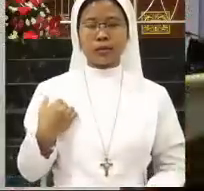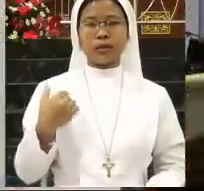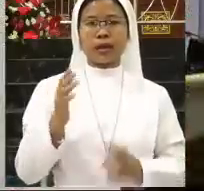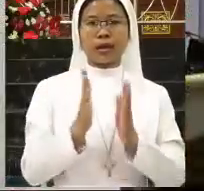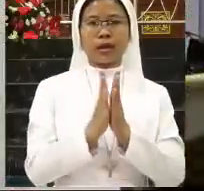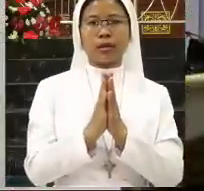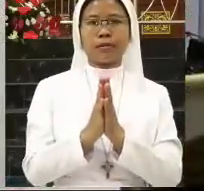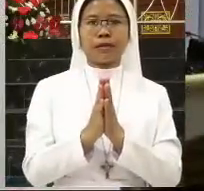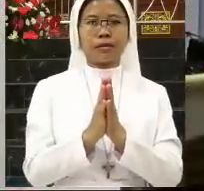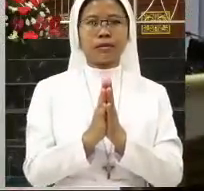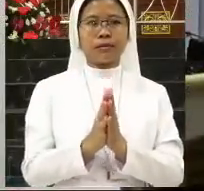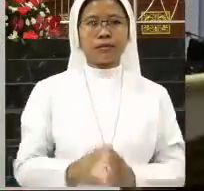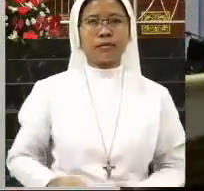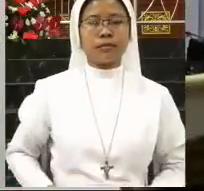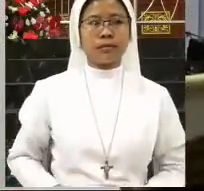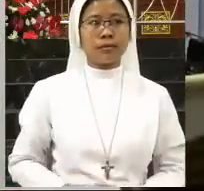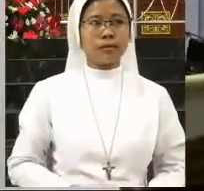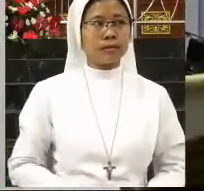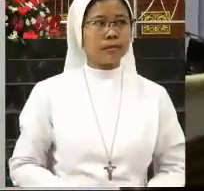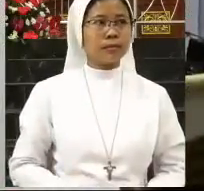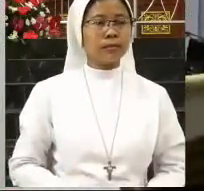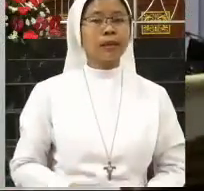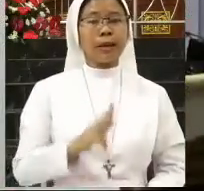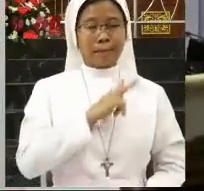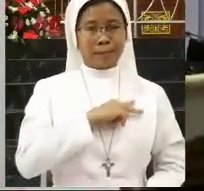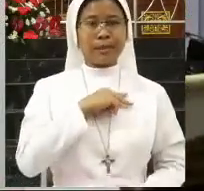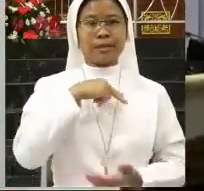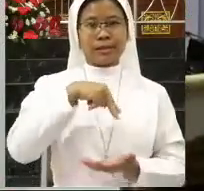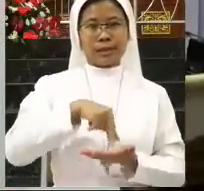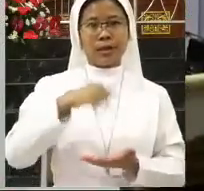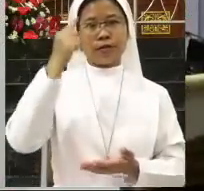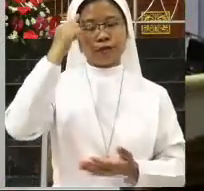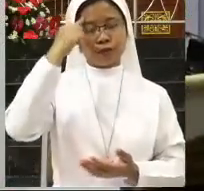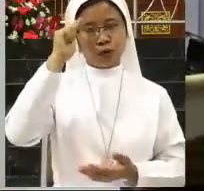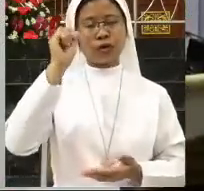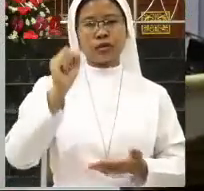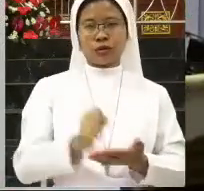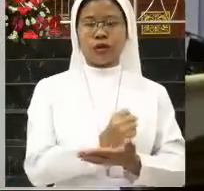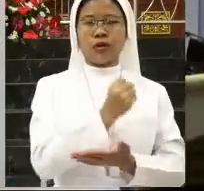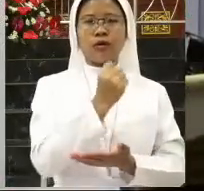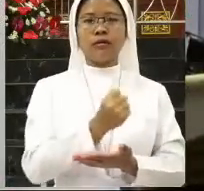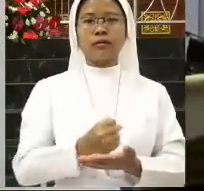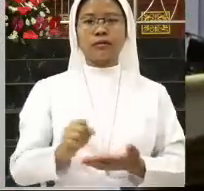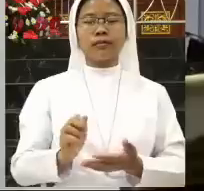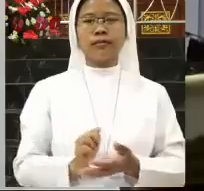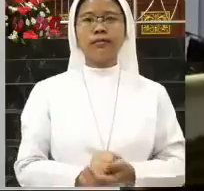Spirit. Amen. Please stand for the final hymn.